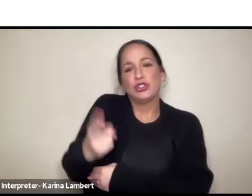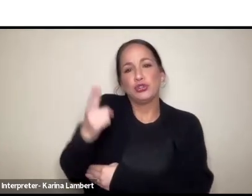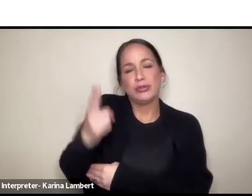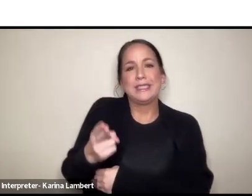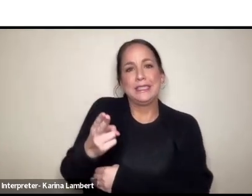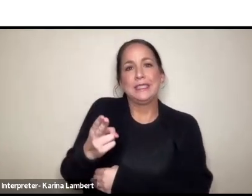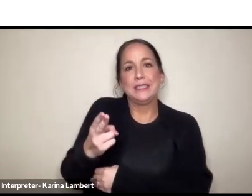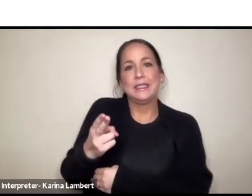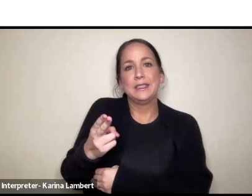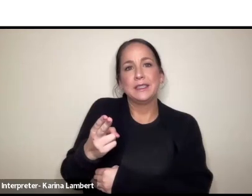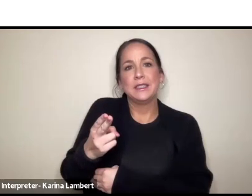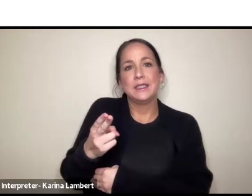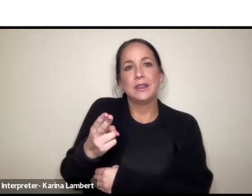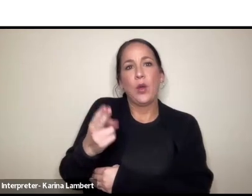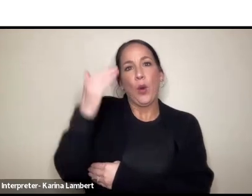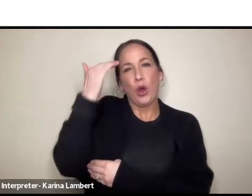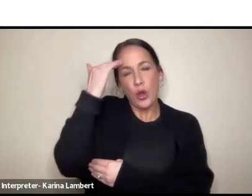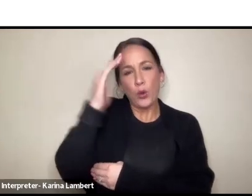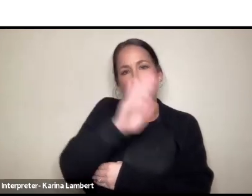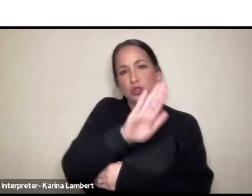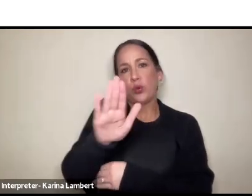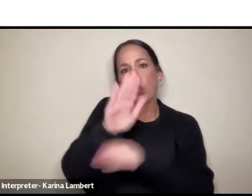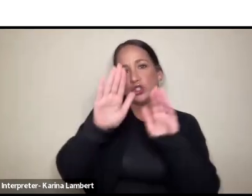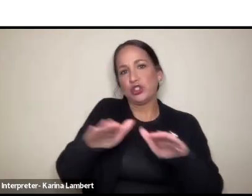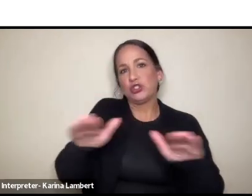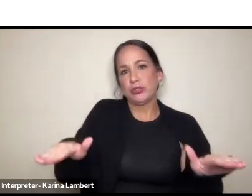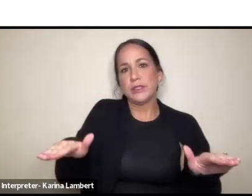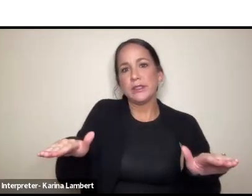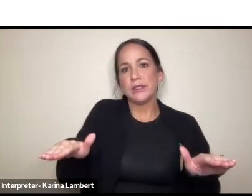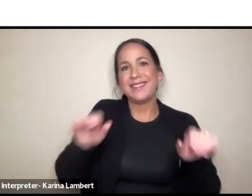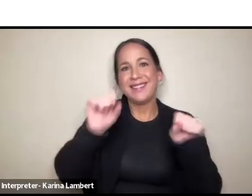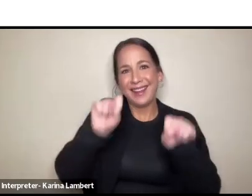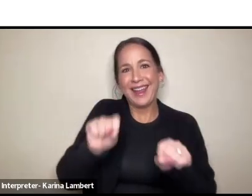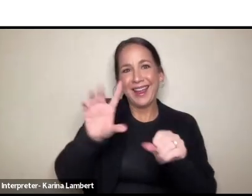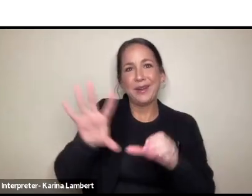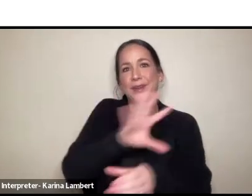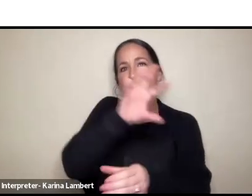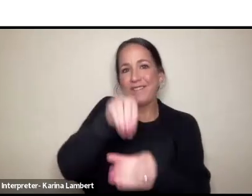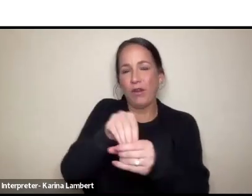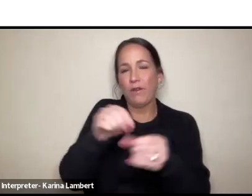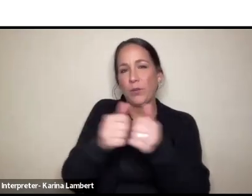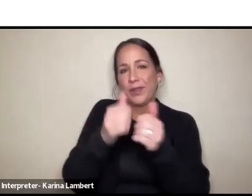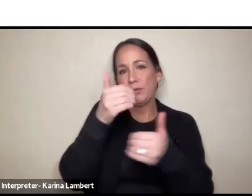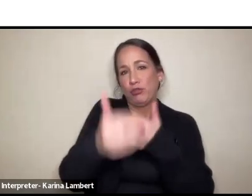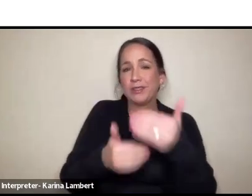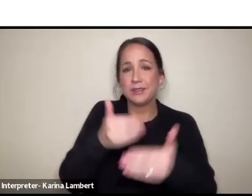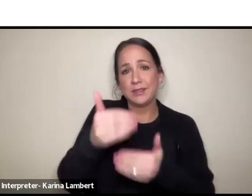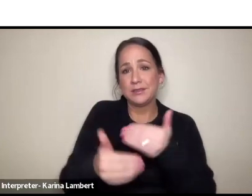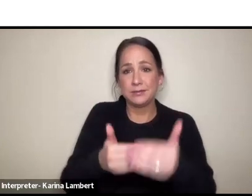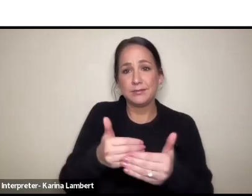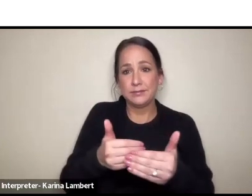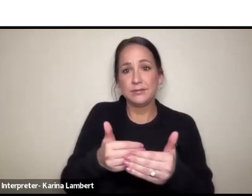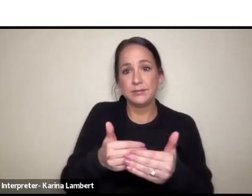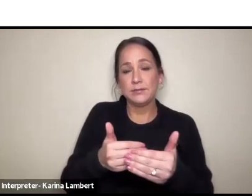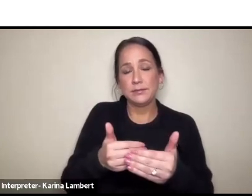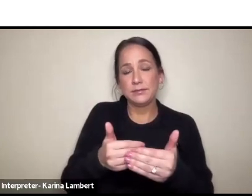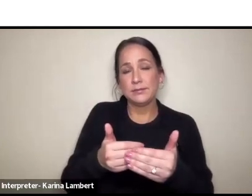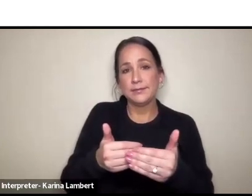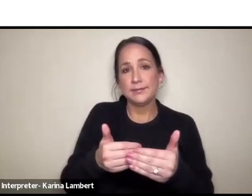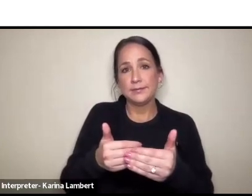knows your son or daughter, that can be a part of the process when moving forward